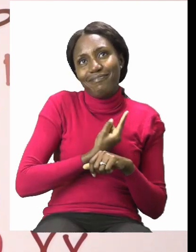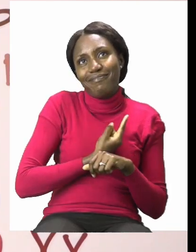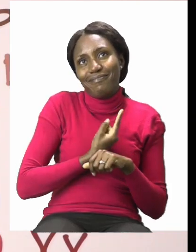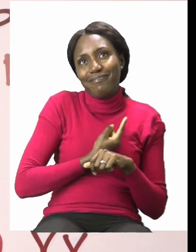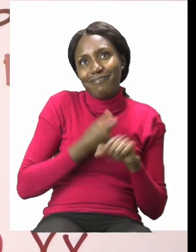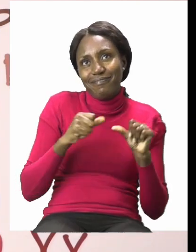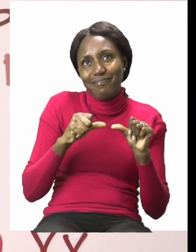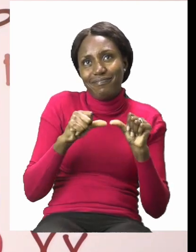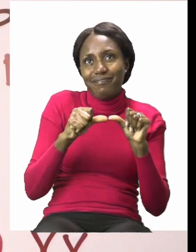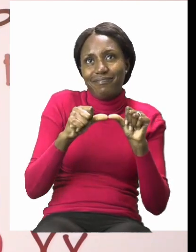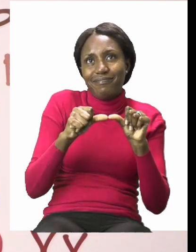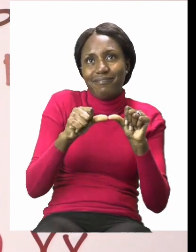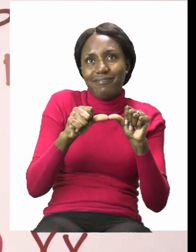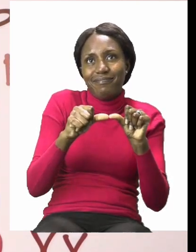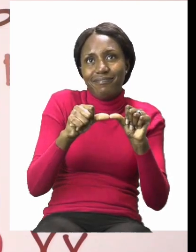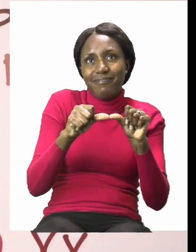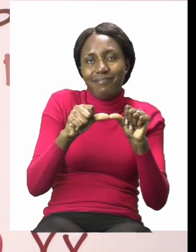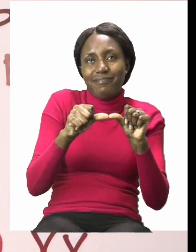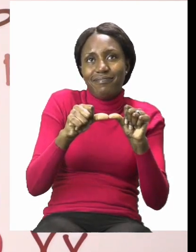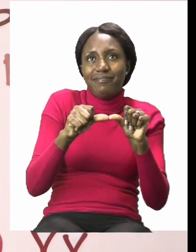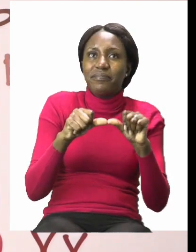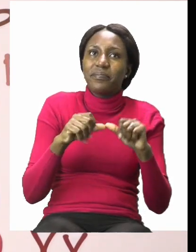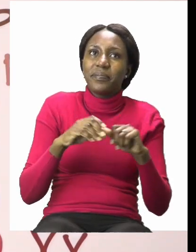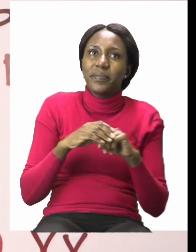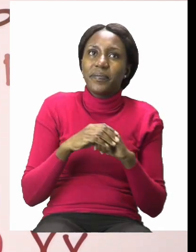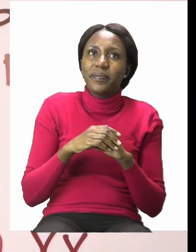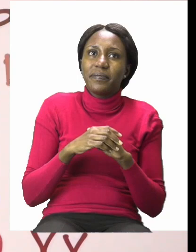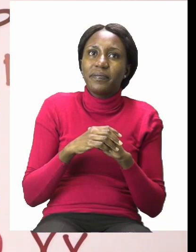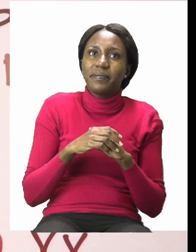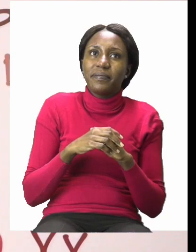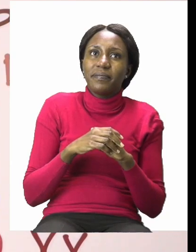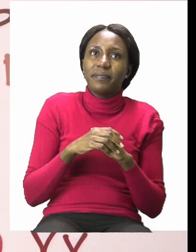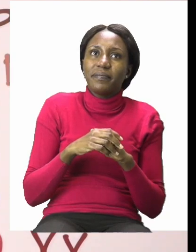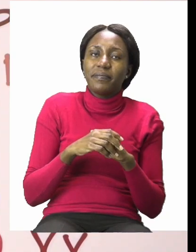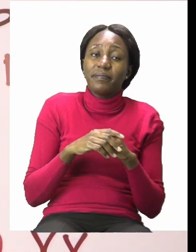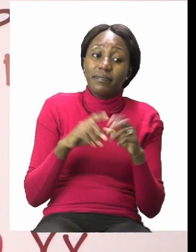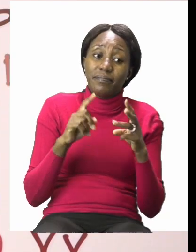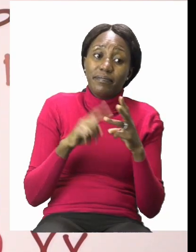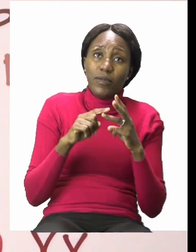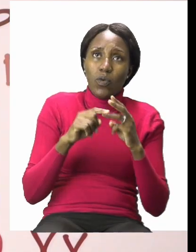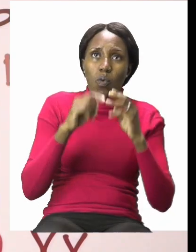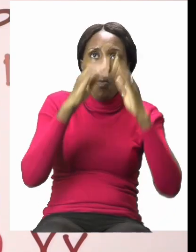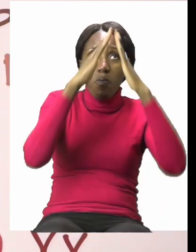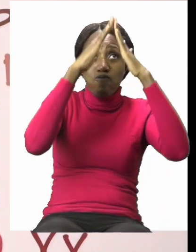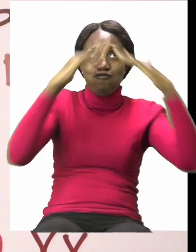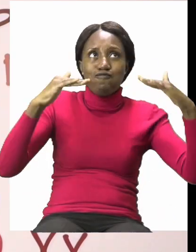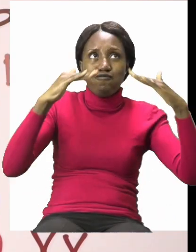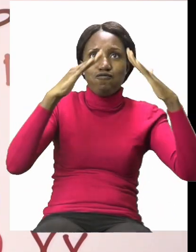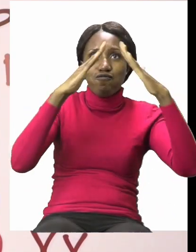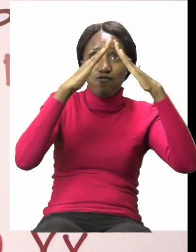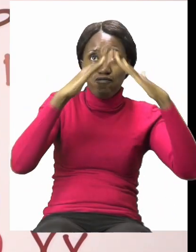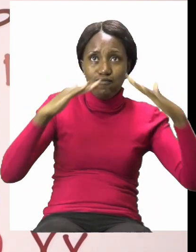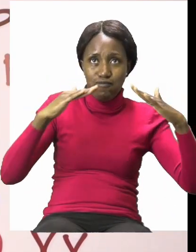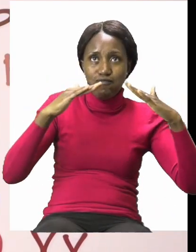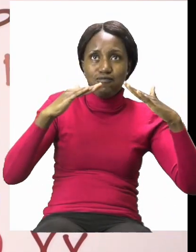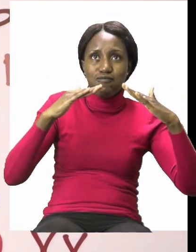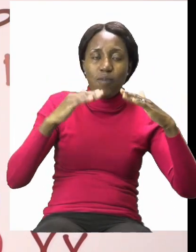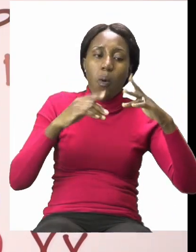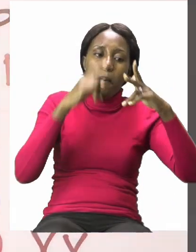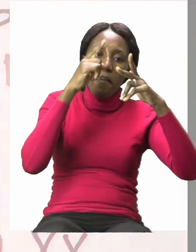there, you're going to do by yourself. We have the word roof, then we have